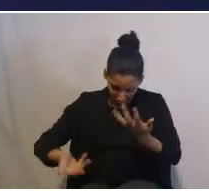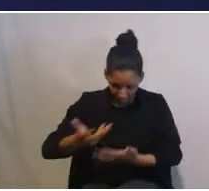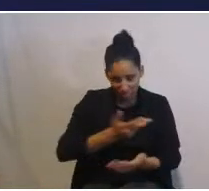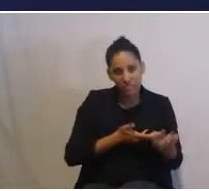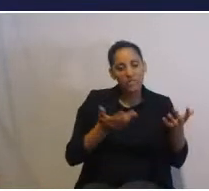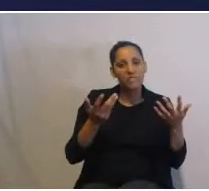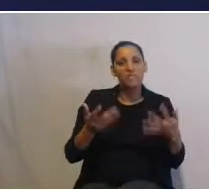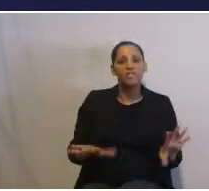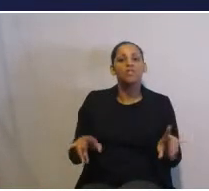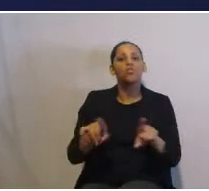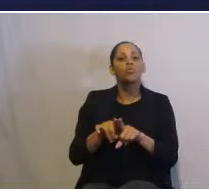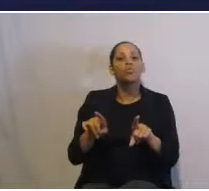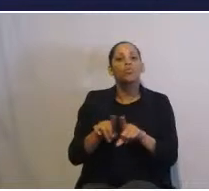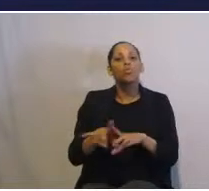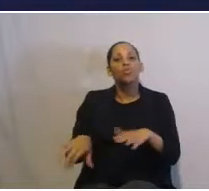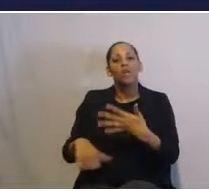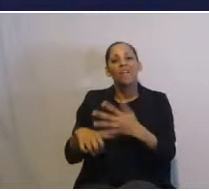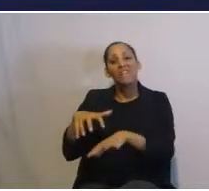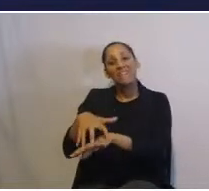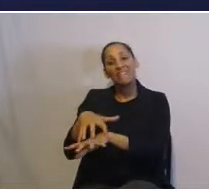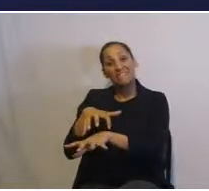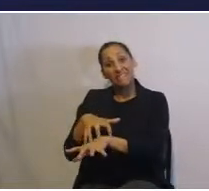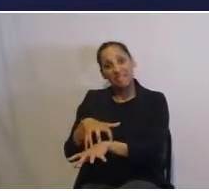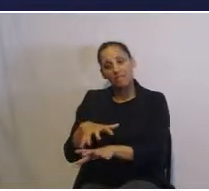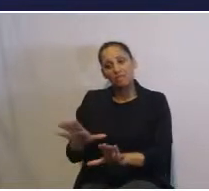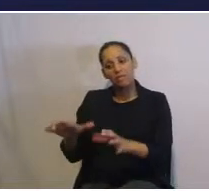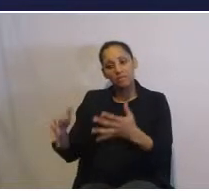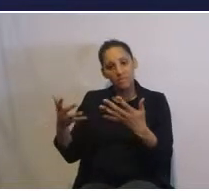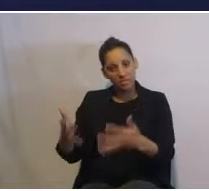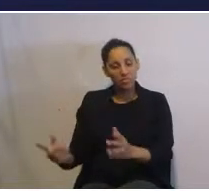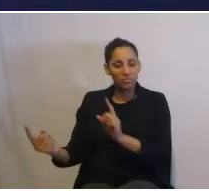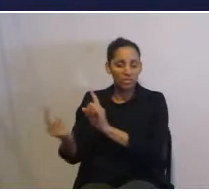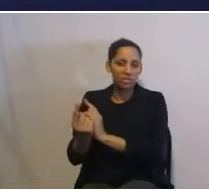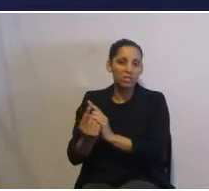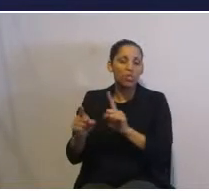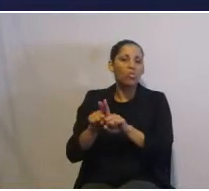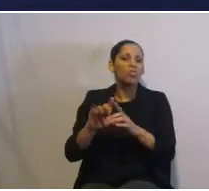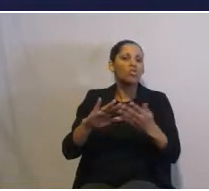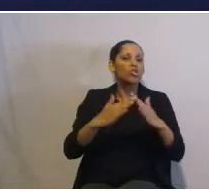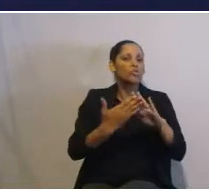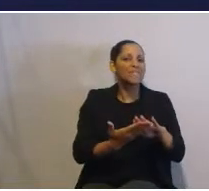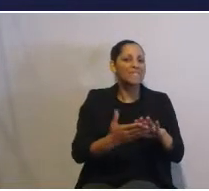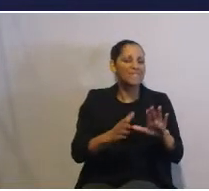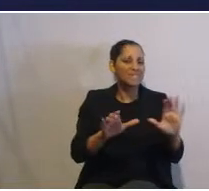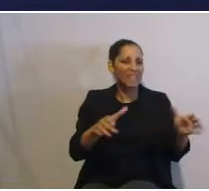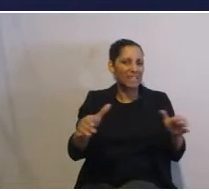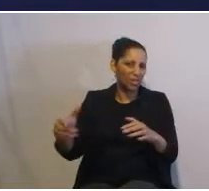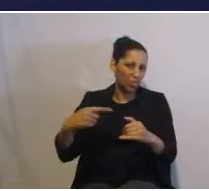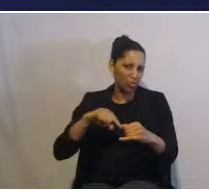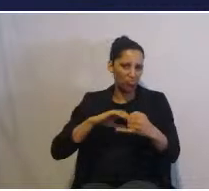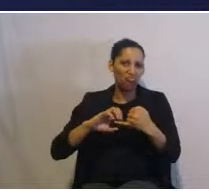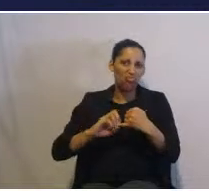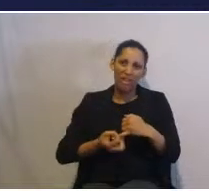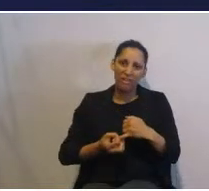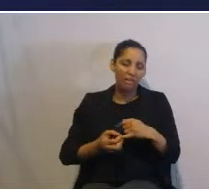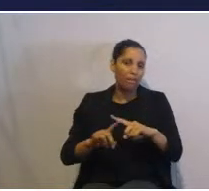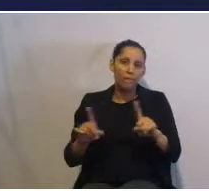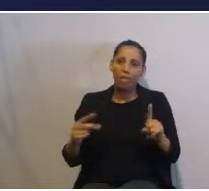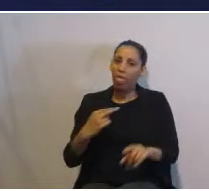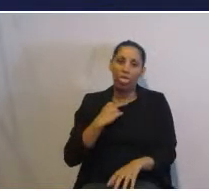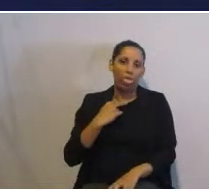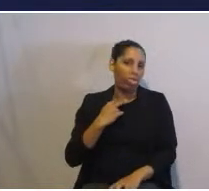them. We've met with the agricultural sector. We did try to meet with the community sectors, but unfortunately we were